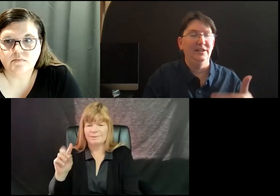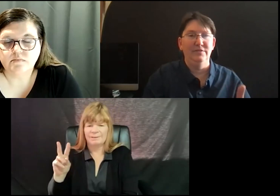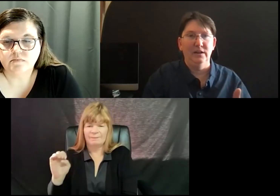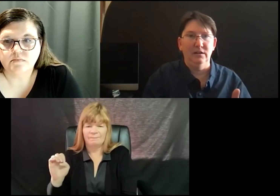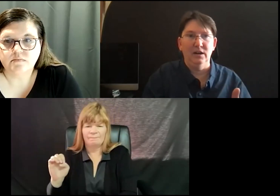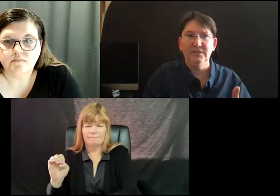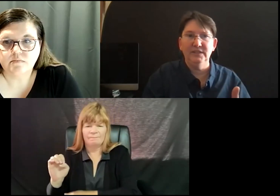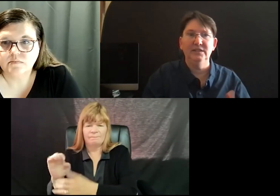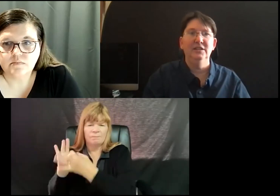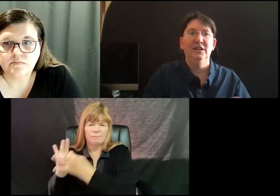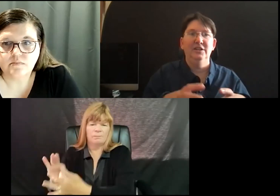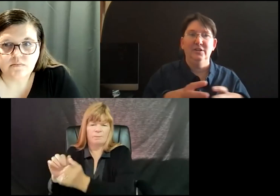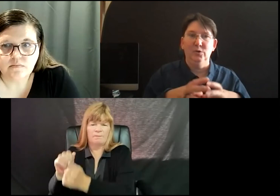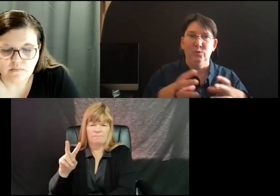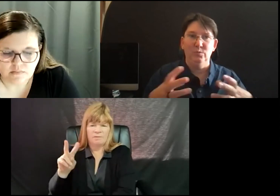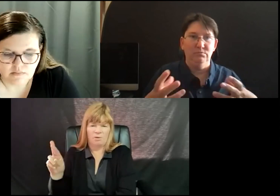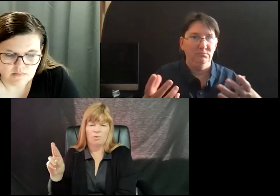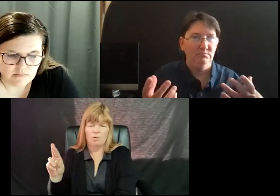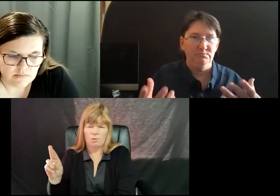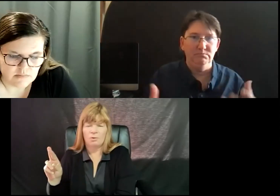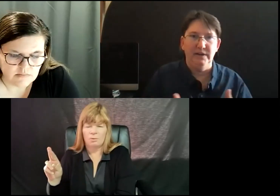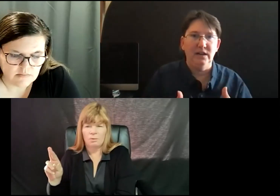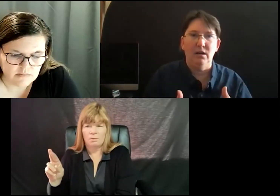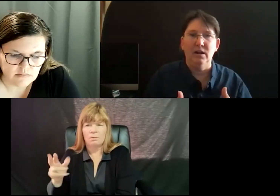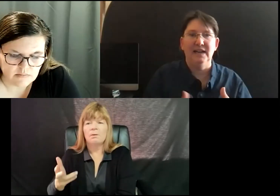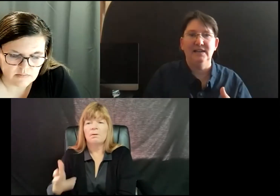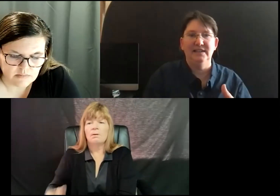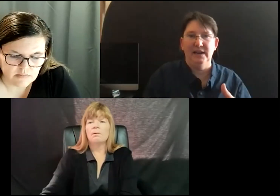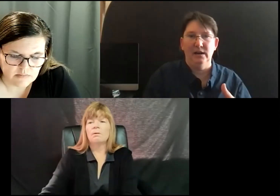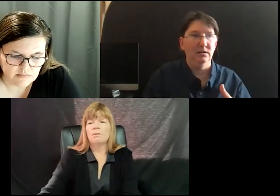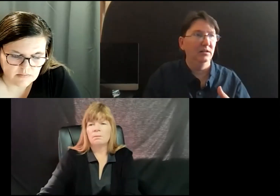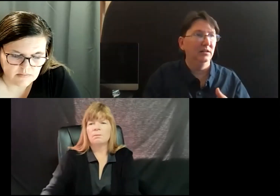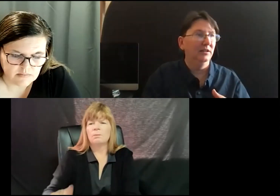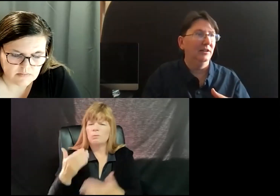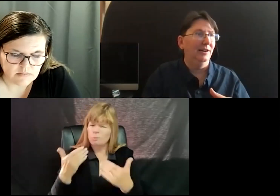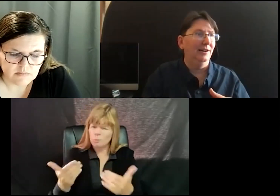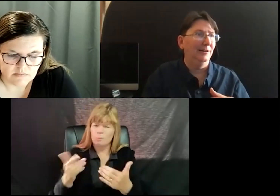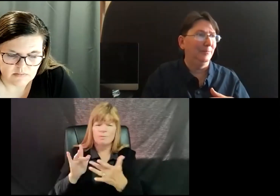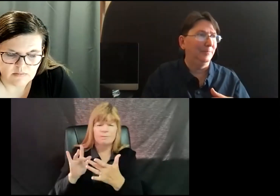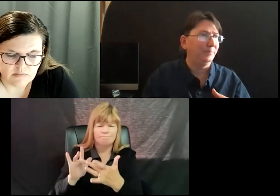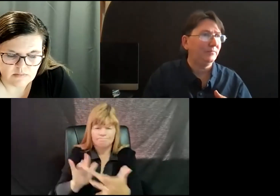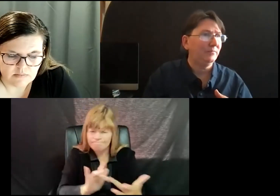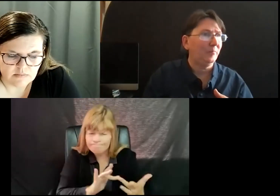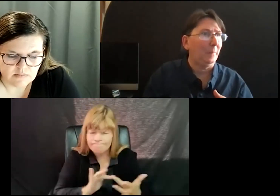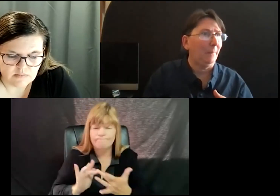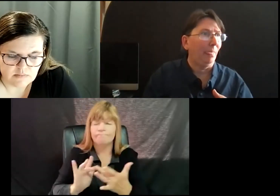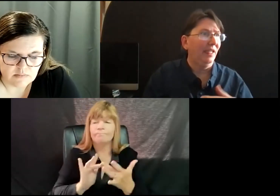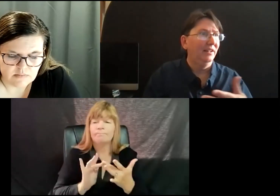in the VR office. So make contacts there.